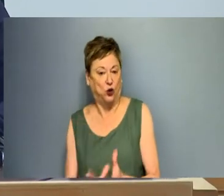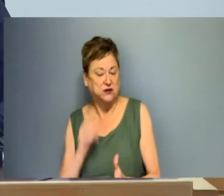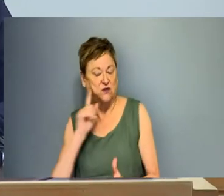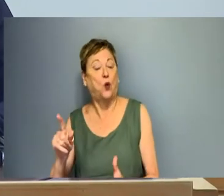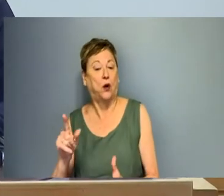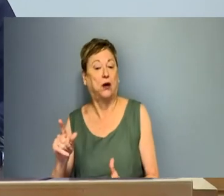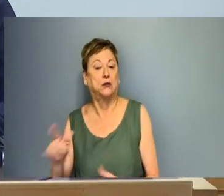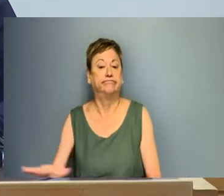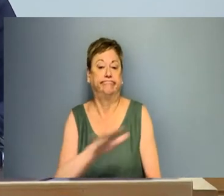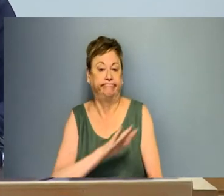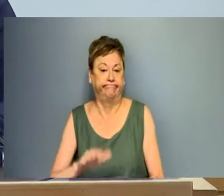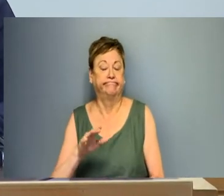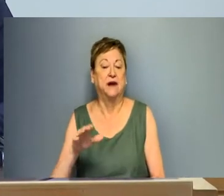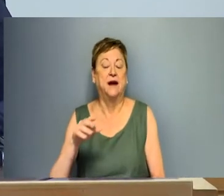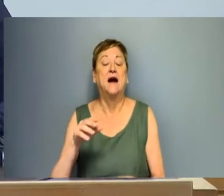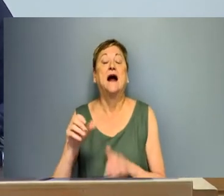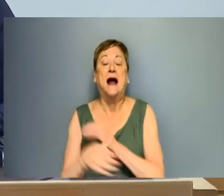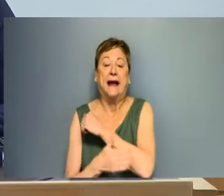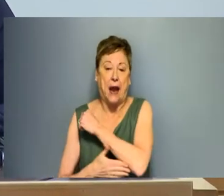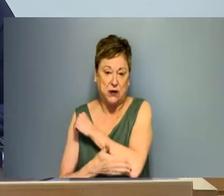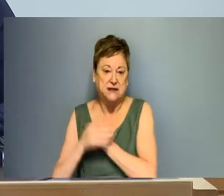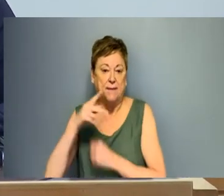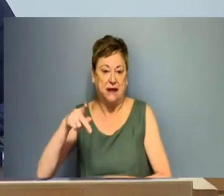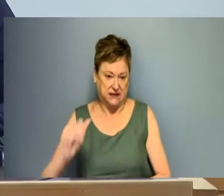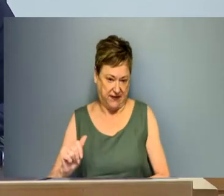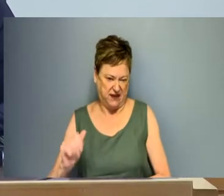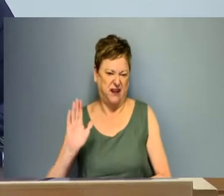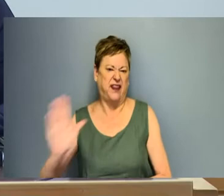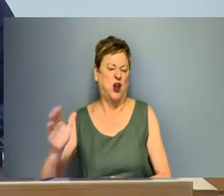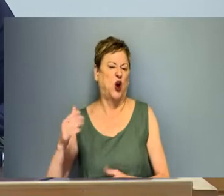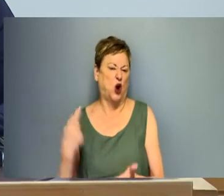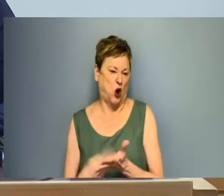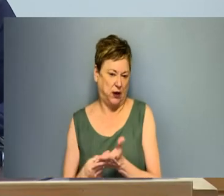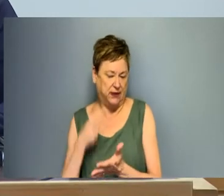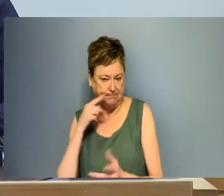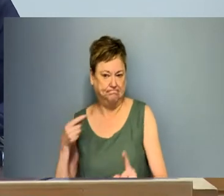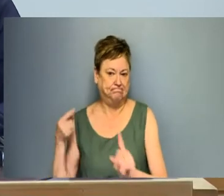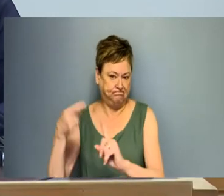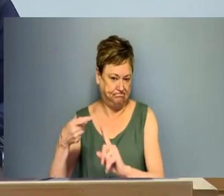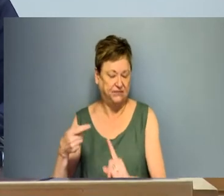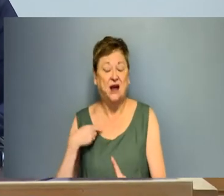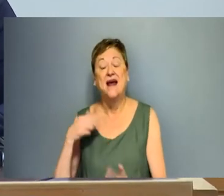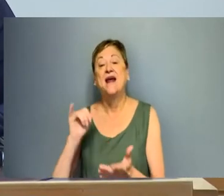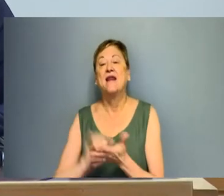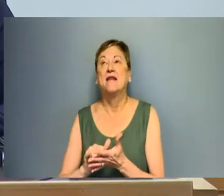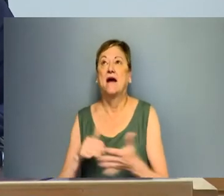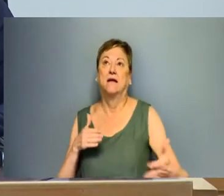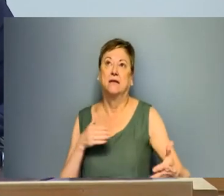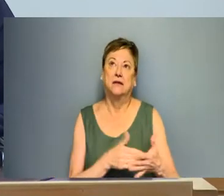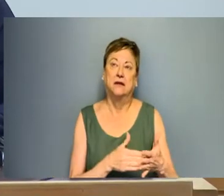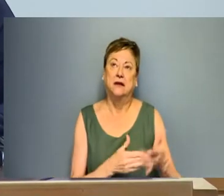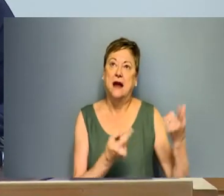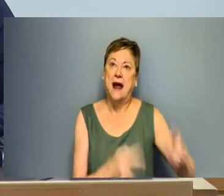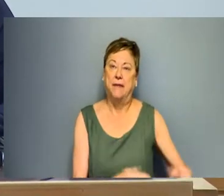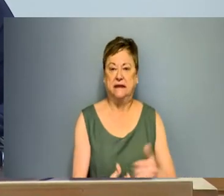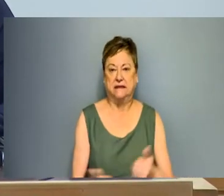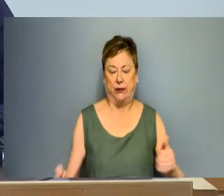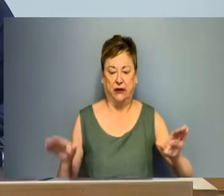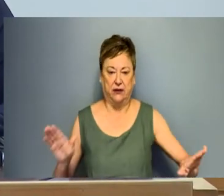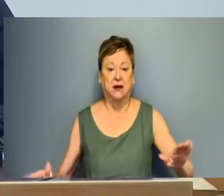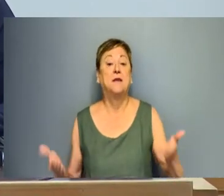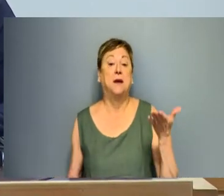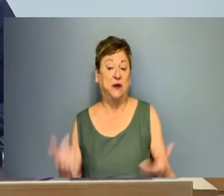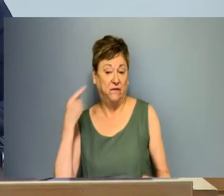Pennsylvania were making argument. So that litigation is playing out separately. Folks may have heard